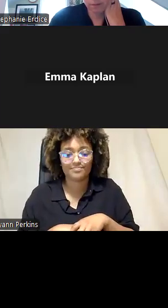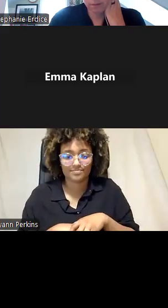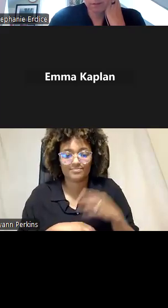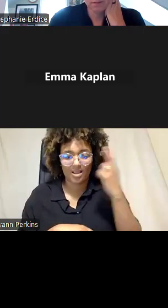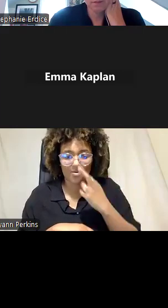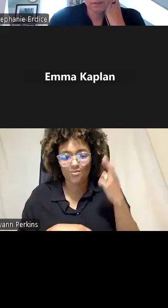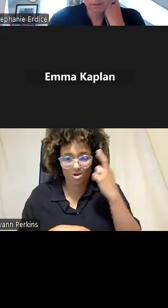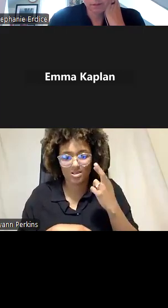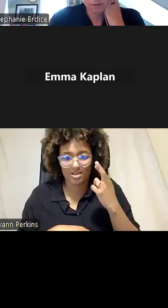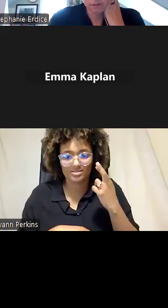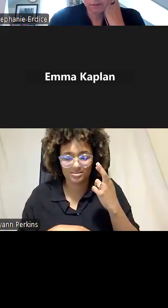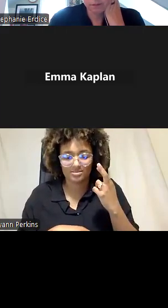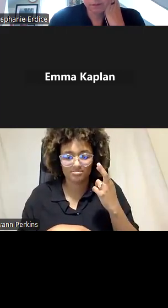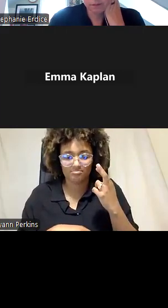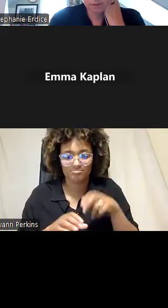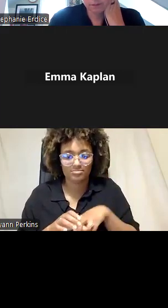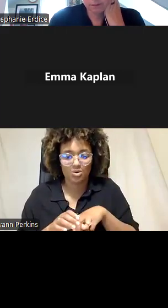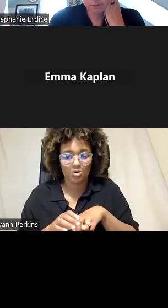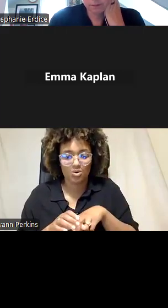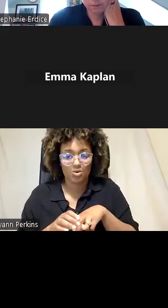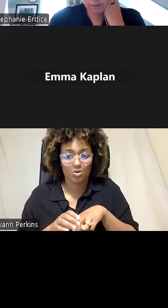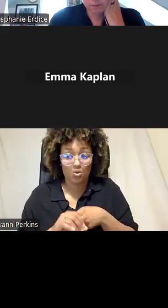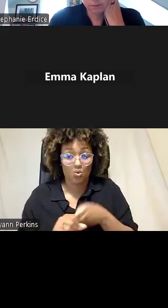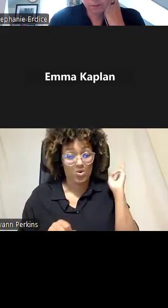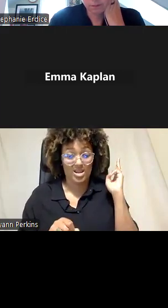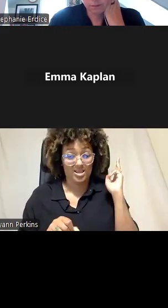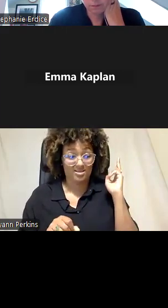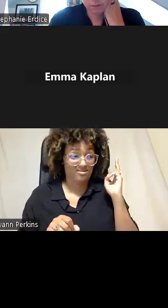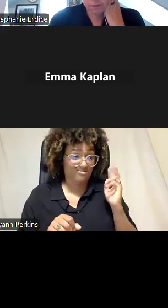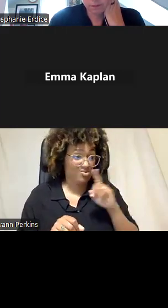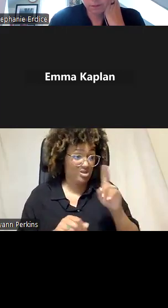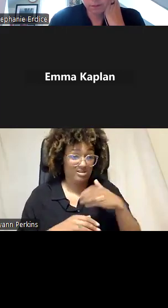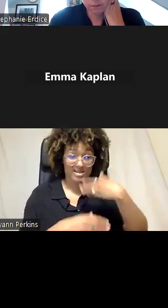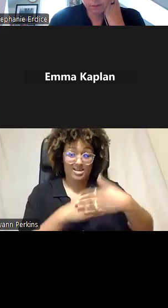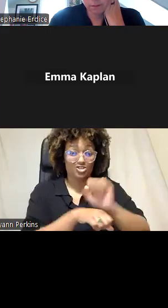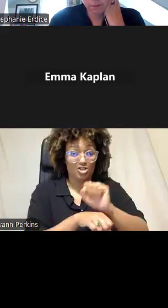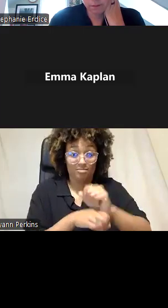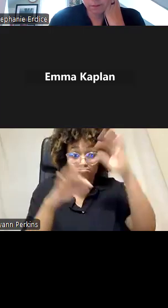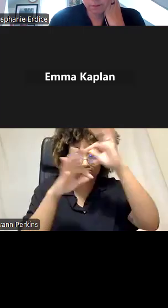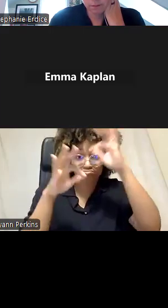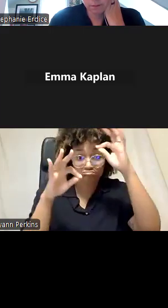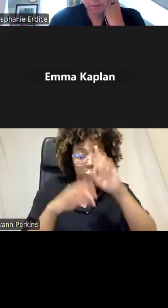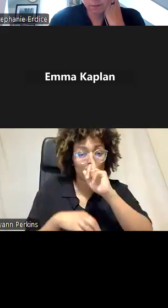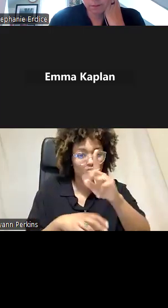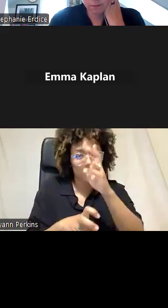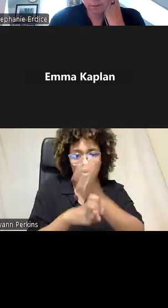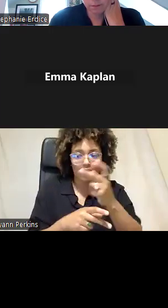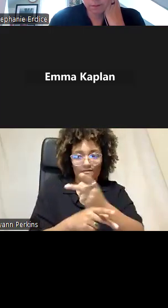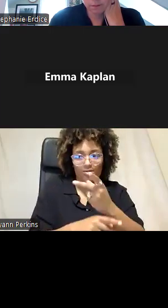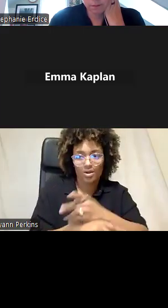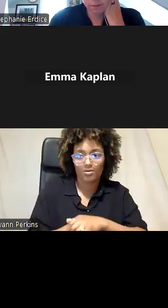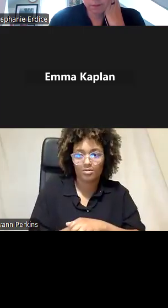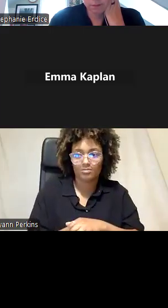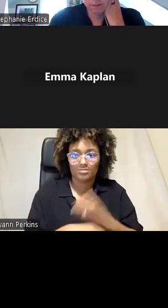job. And just, it was just very difficult to deal with those things at the same time. I was trying to phone